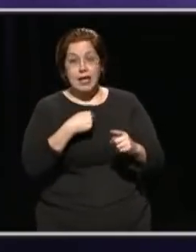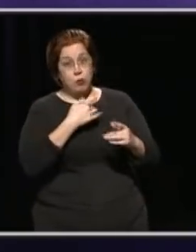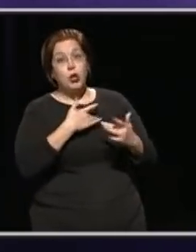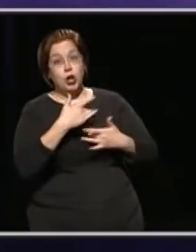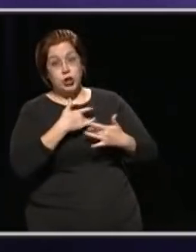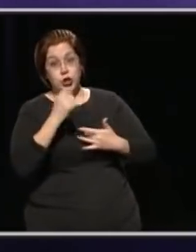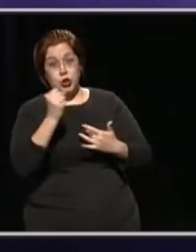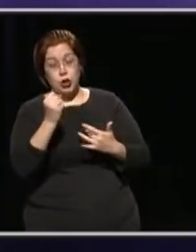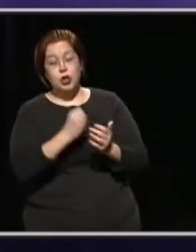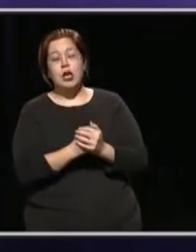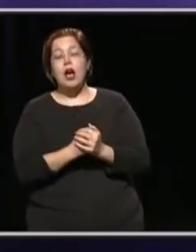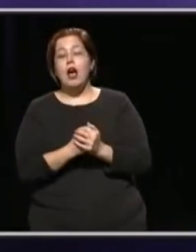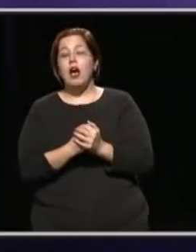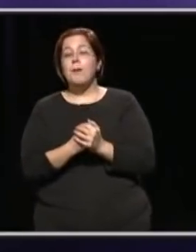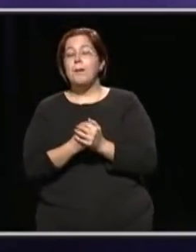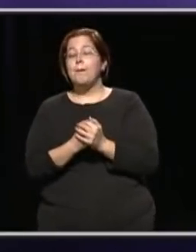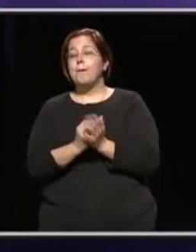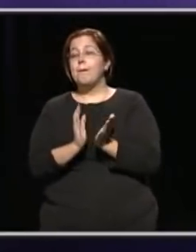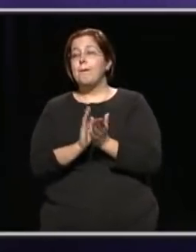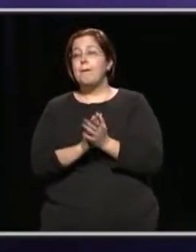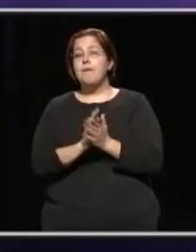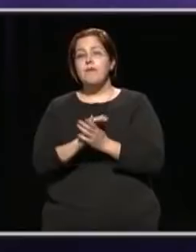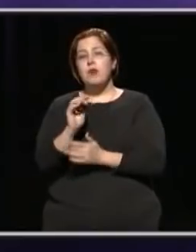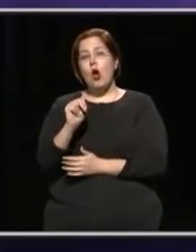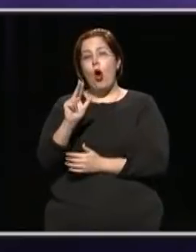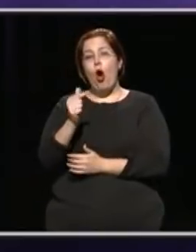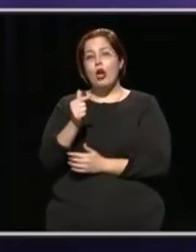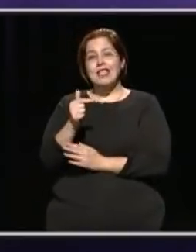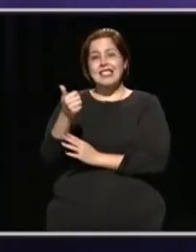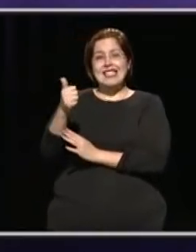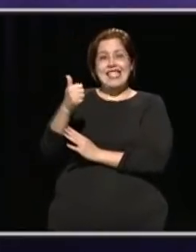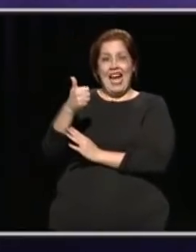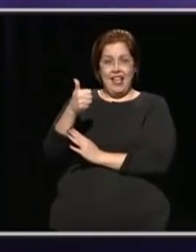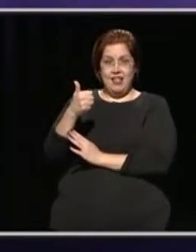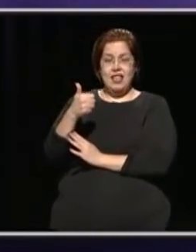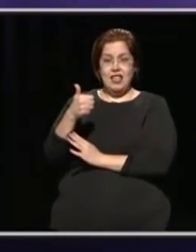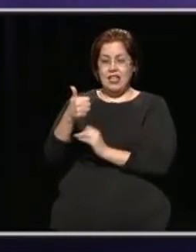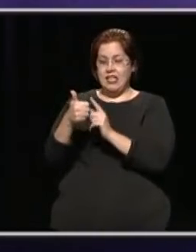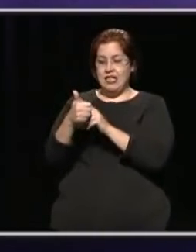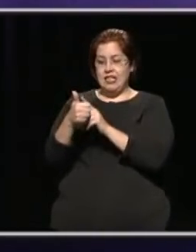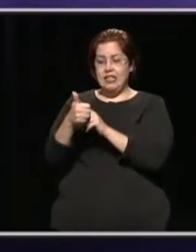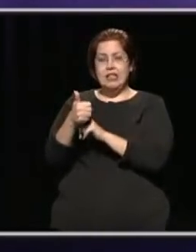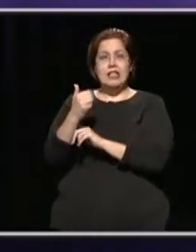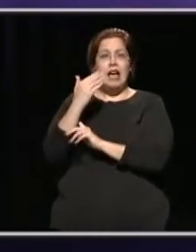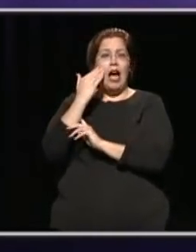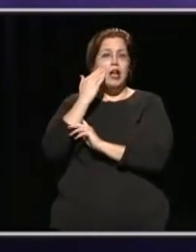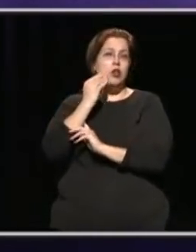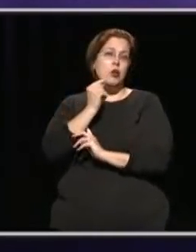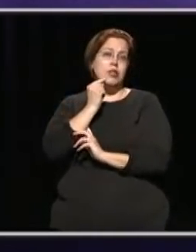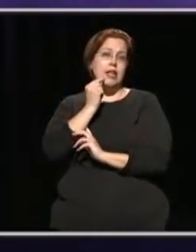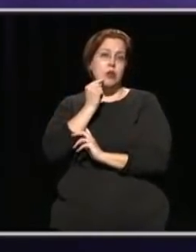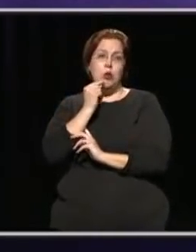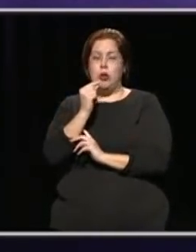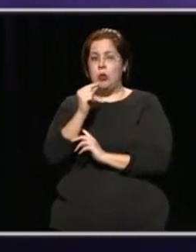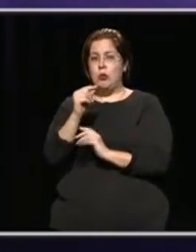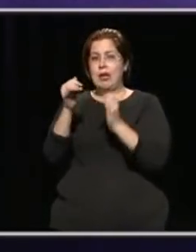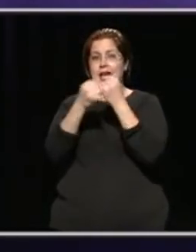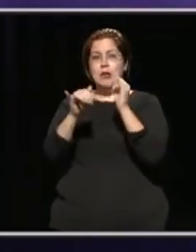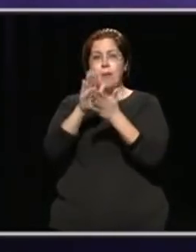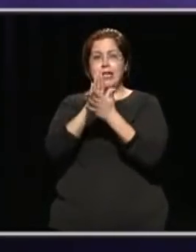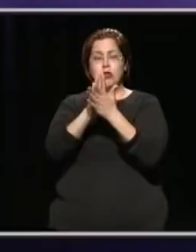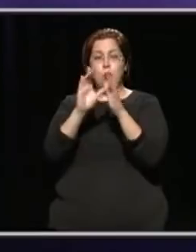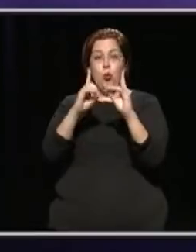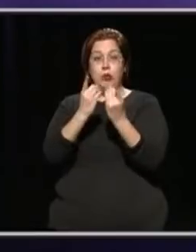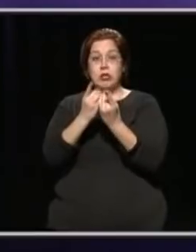about, is that on August the 10th, I know that San Antonio Independent School District is going to be